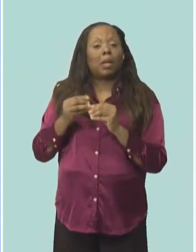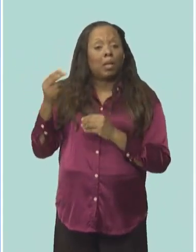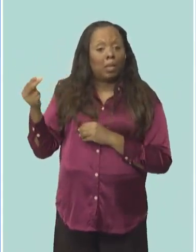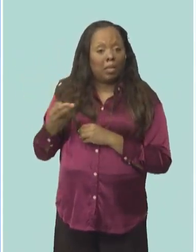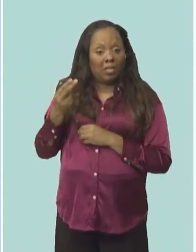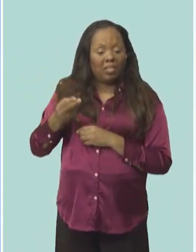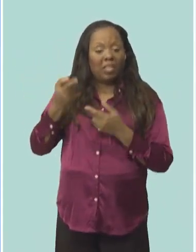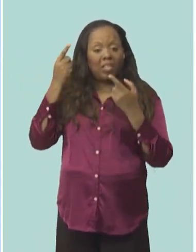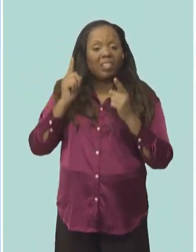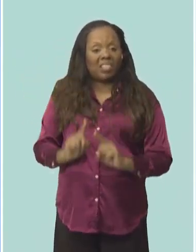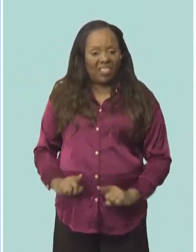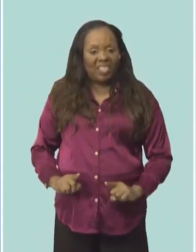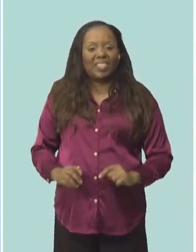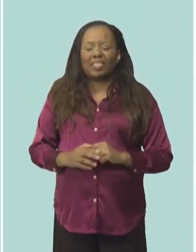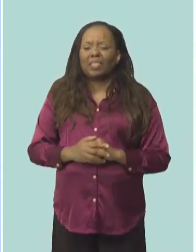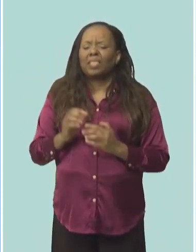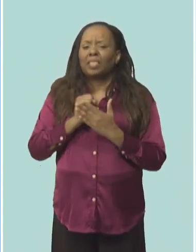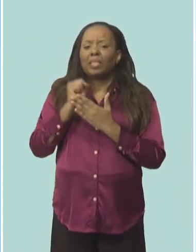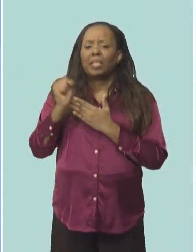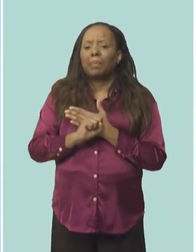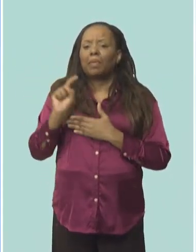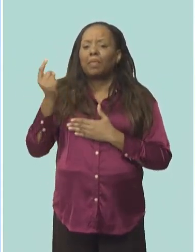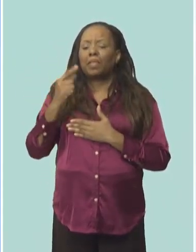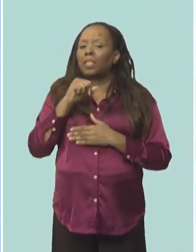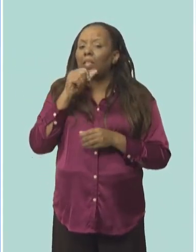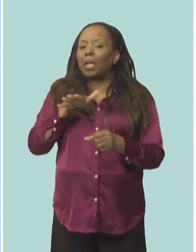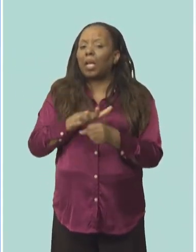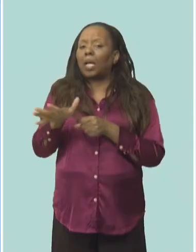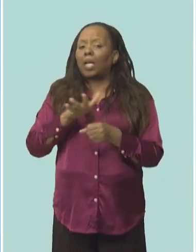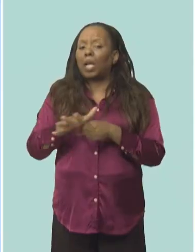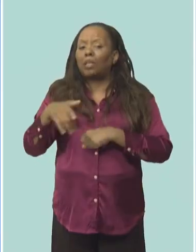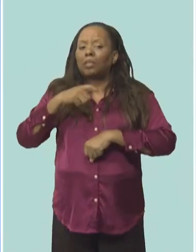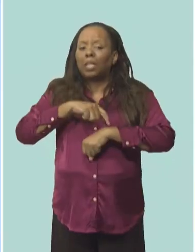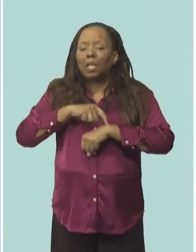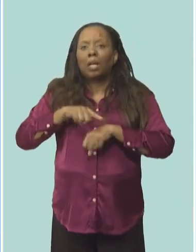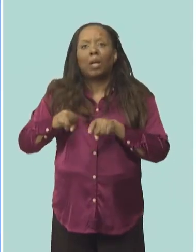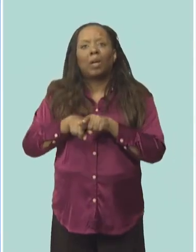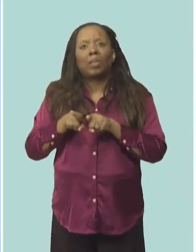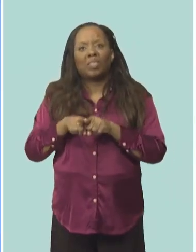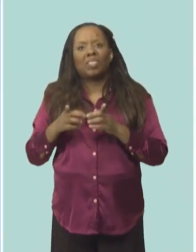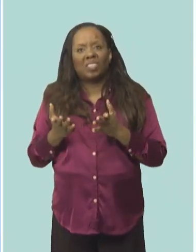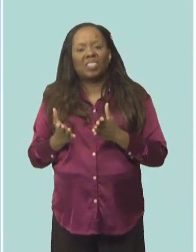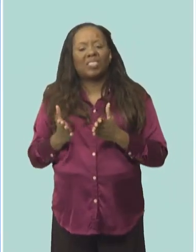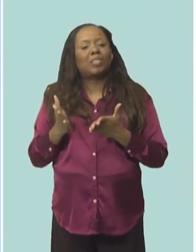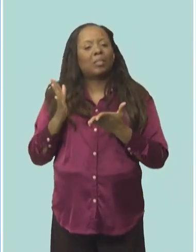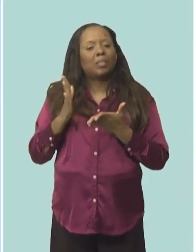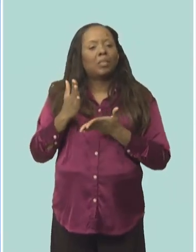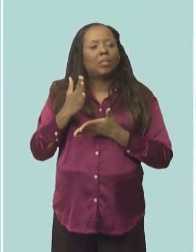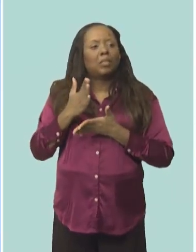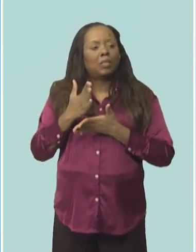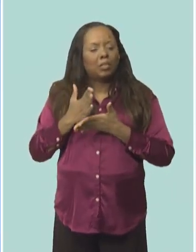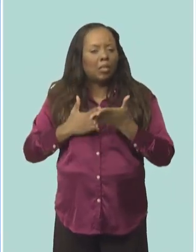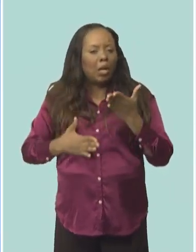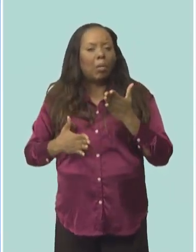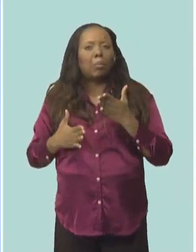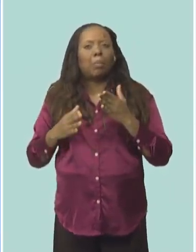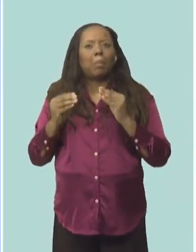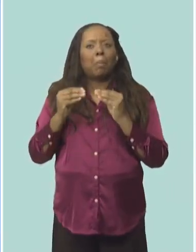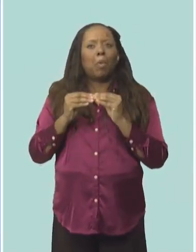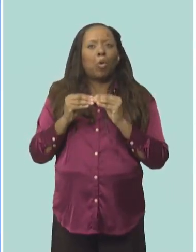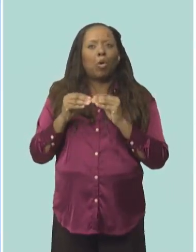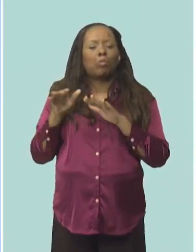agreed to a moratorium as well as approved a relaxation of some stipulations of the law. They also